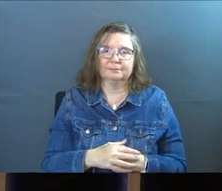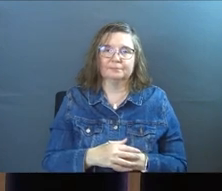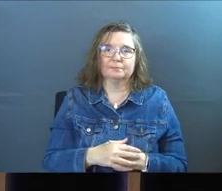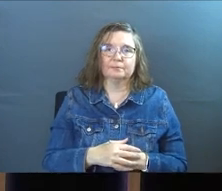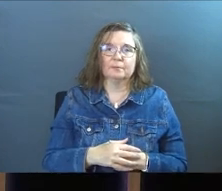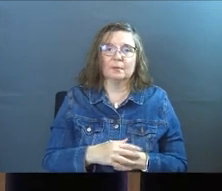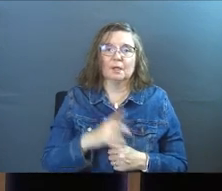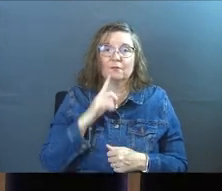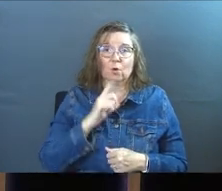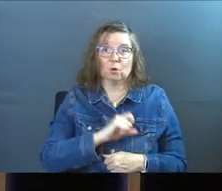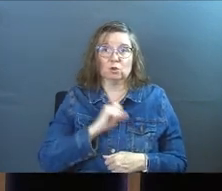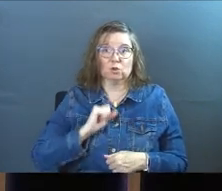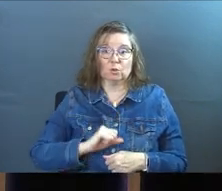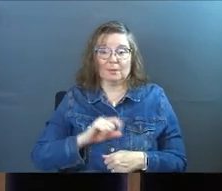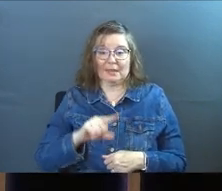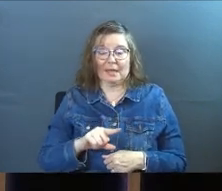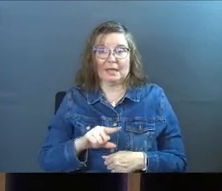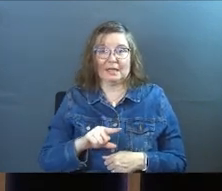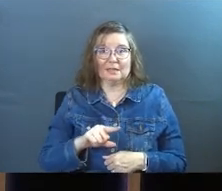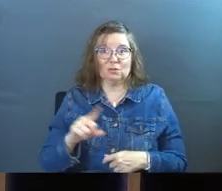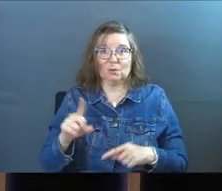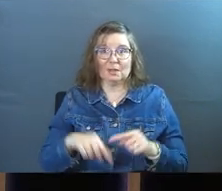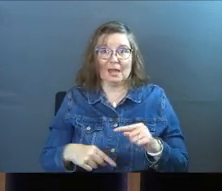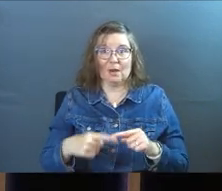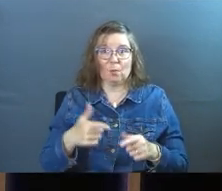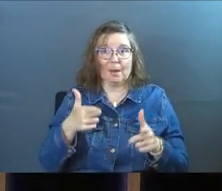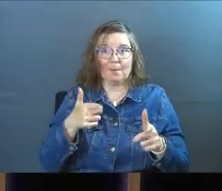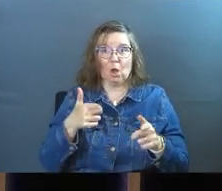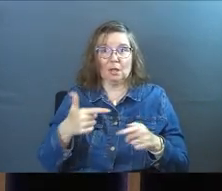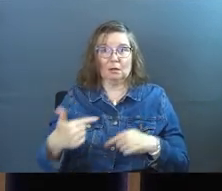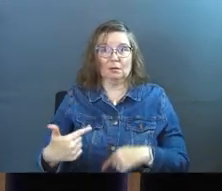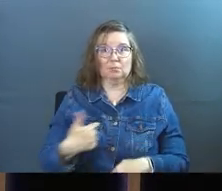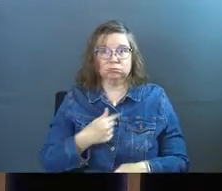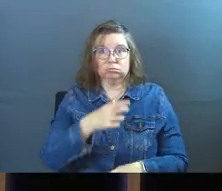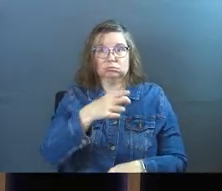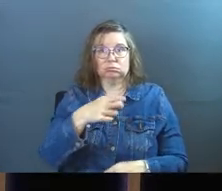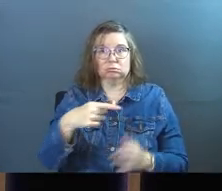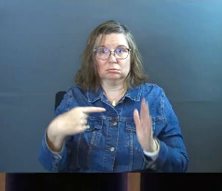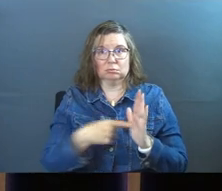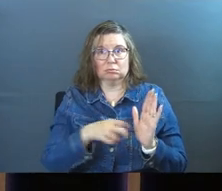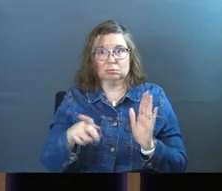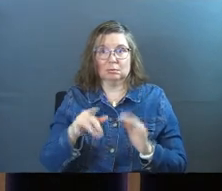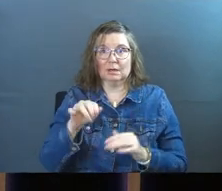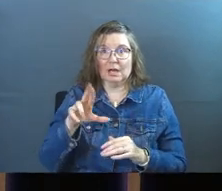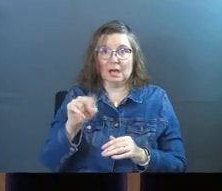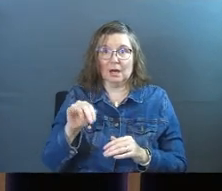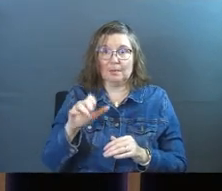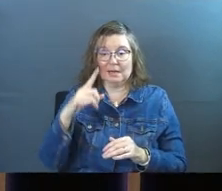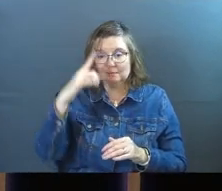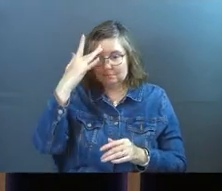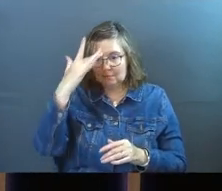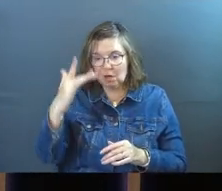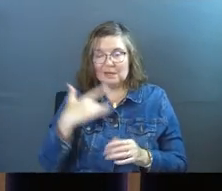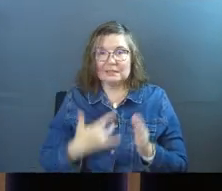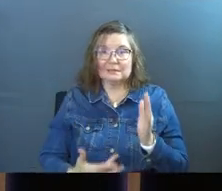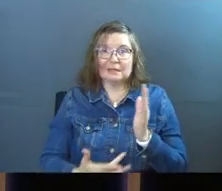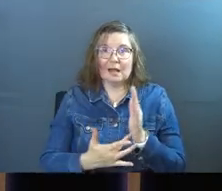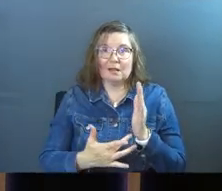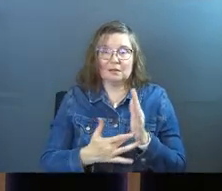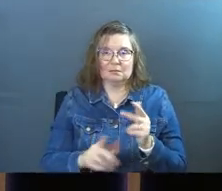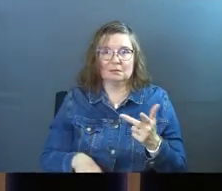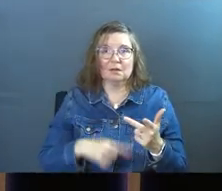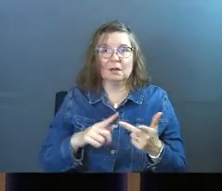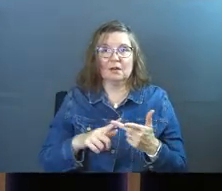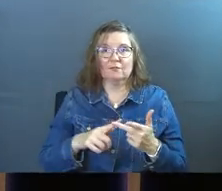So, right, for Superman, it's the fact that he's bulletproof, right? Right, for Iron Man, it's the fact that he's got brains and he's got technology.